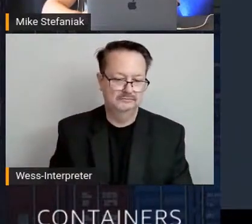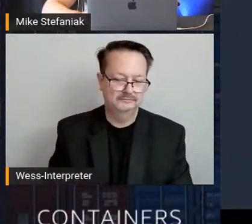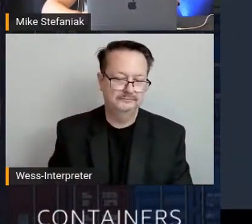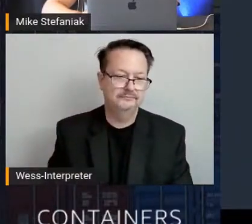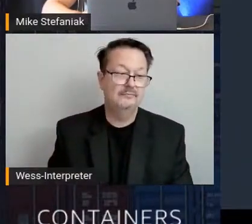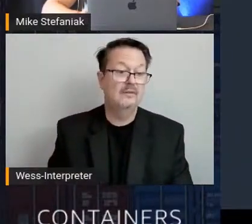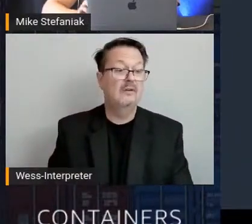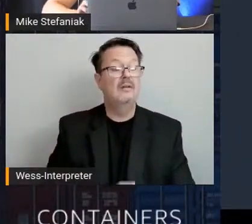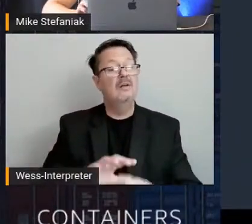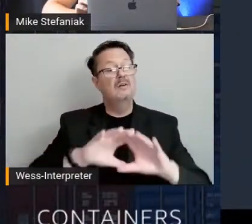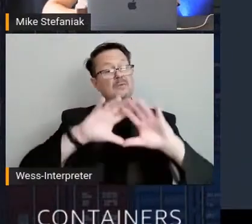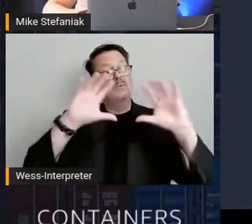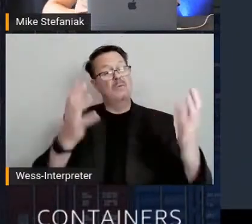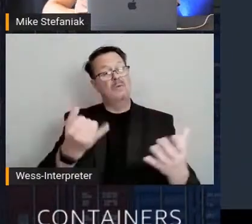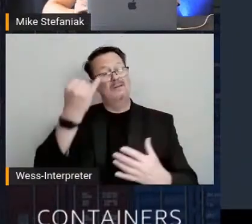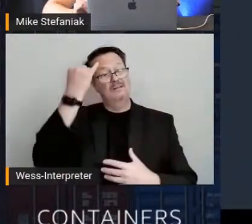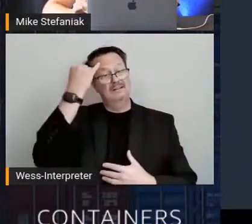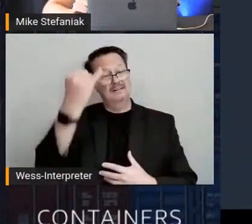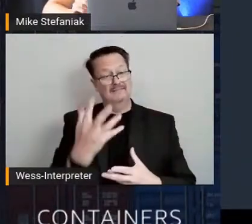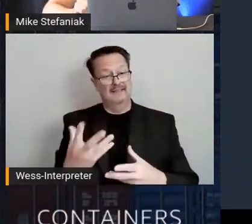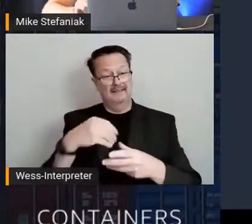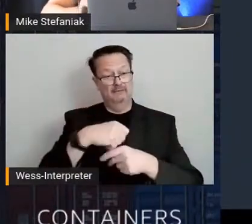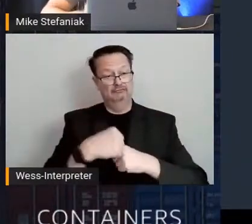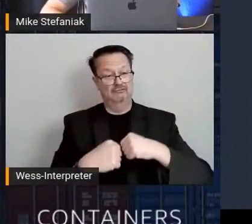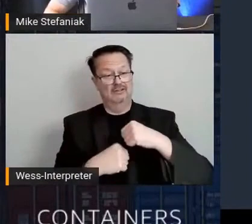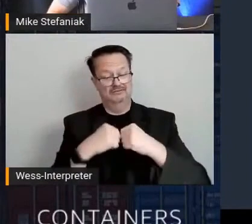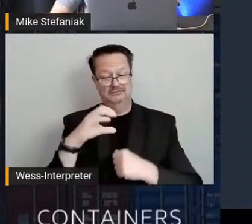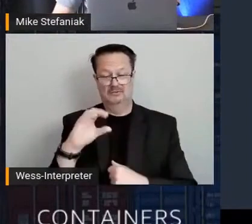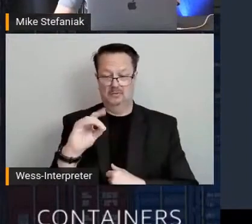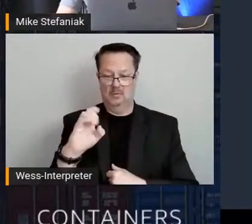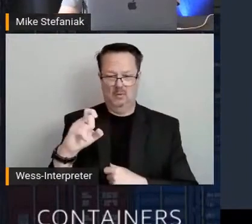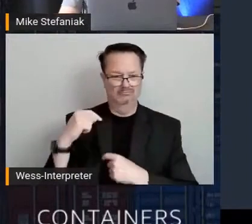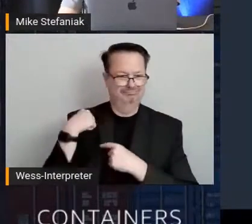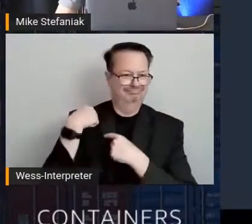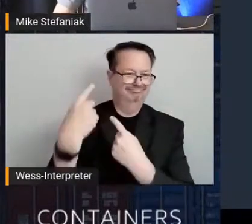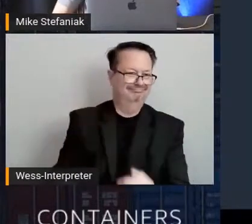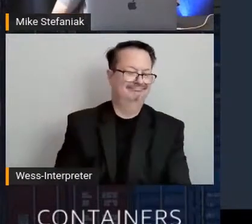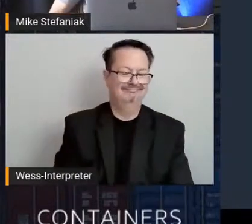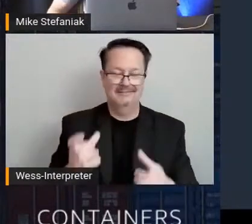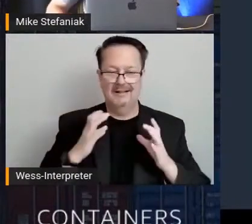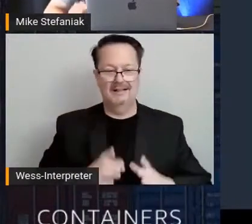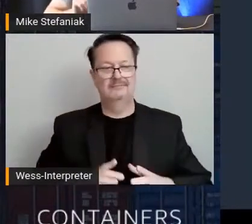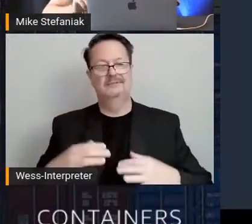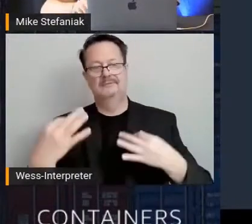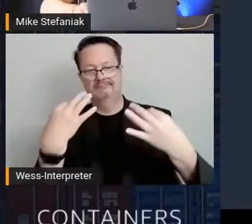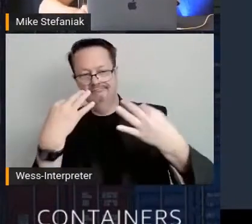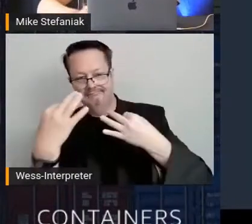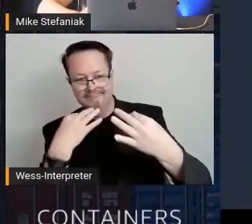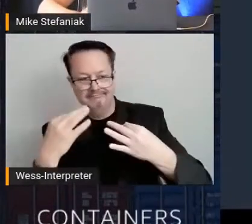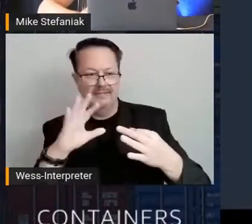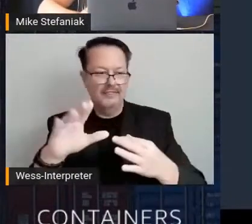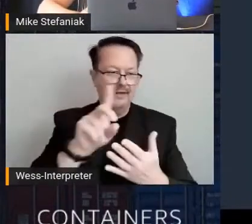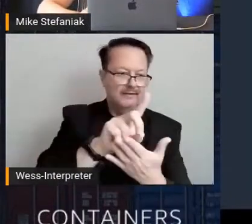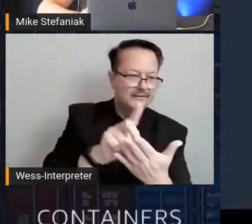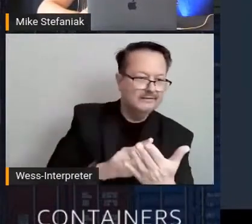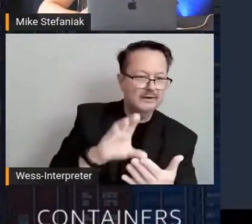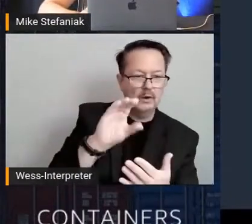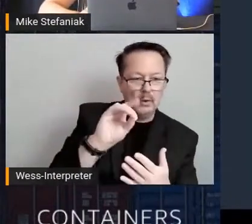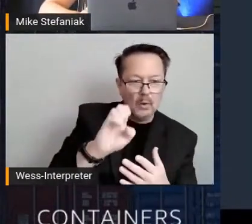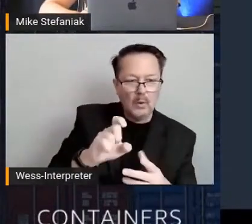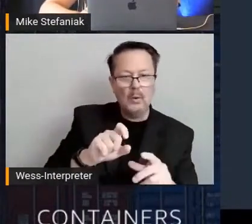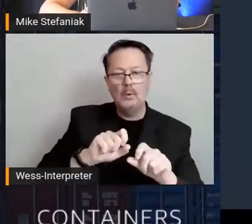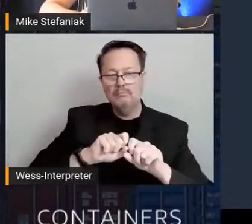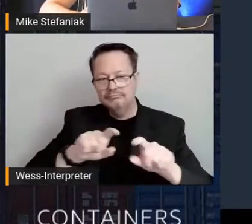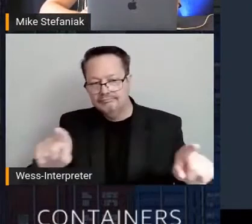So the whole notion of infrastructure as code has been around for a while. Customers have been describing configuration as code and deploying in